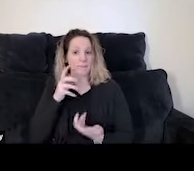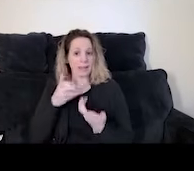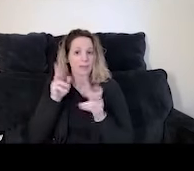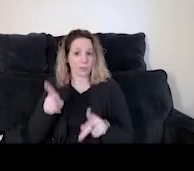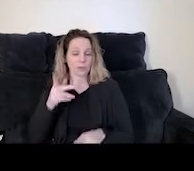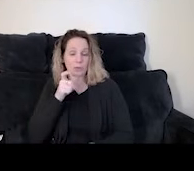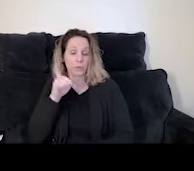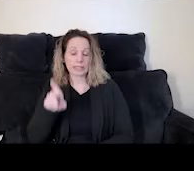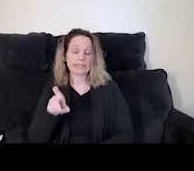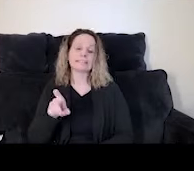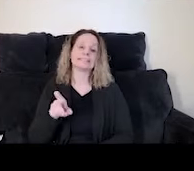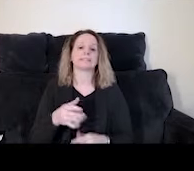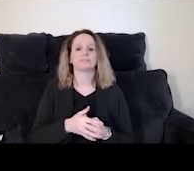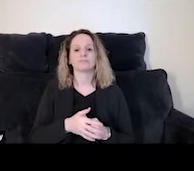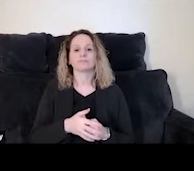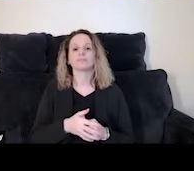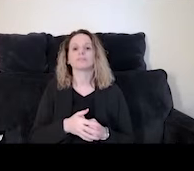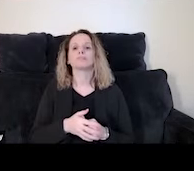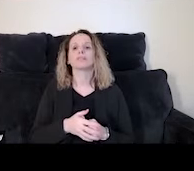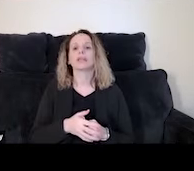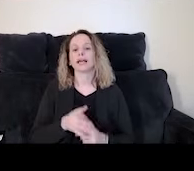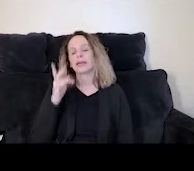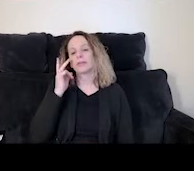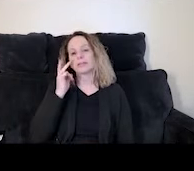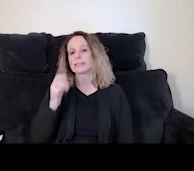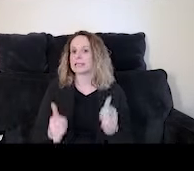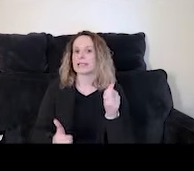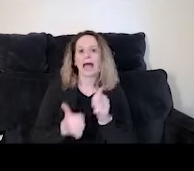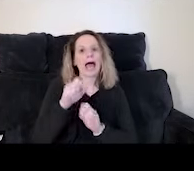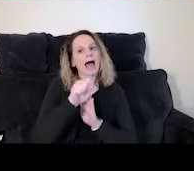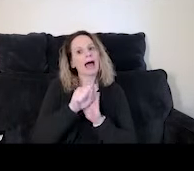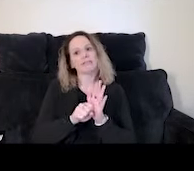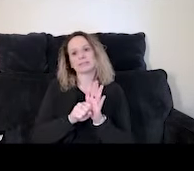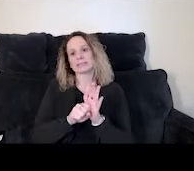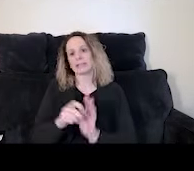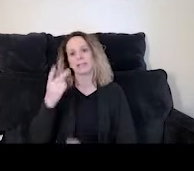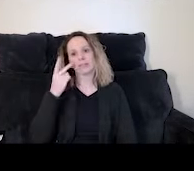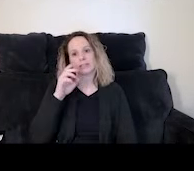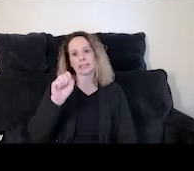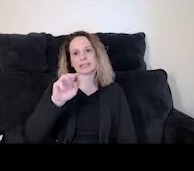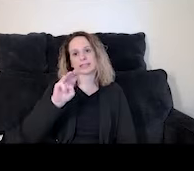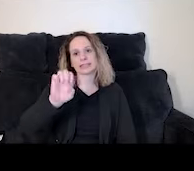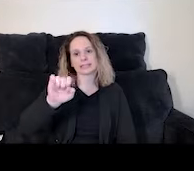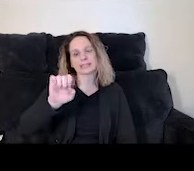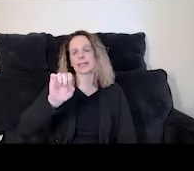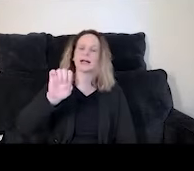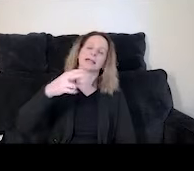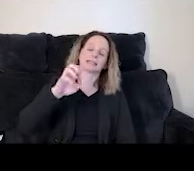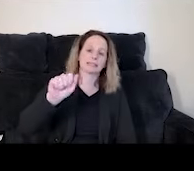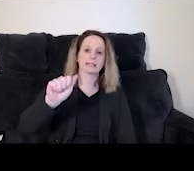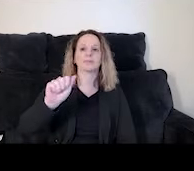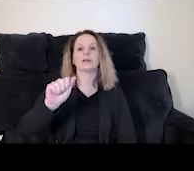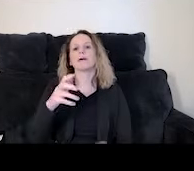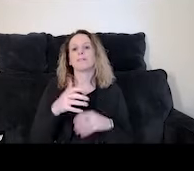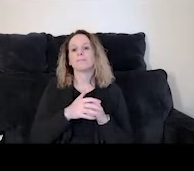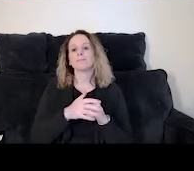The goal really being, and you've seen this in every state across the nation, and SAMHSA is leading this work to make sure people had the